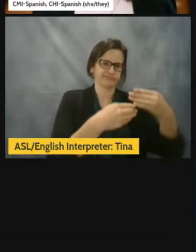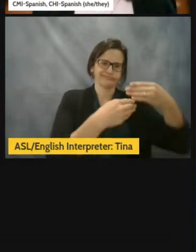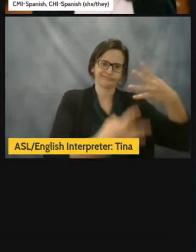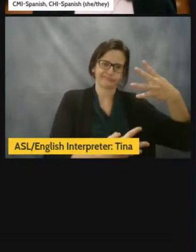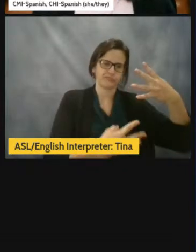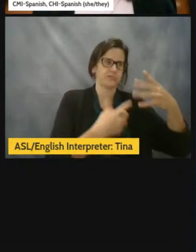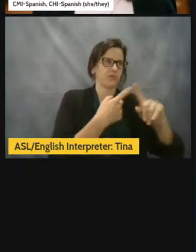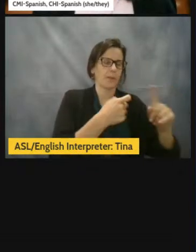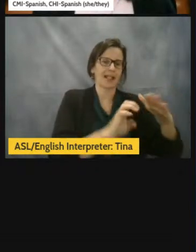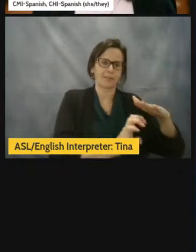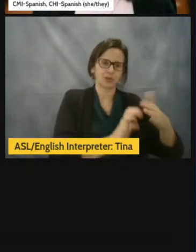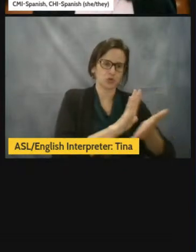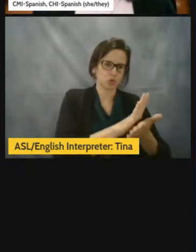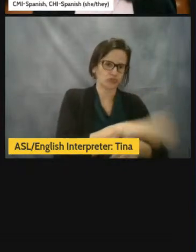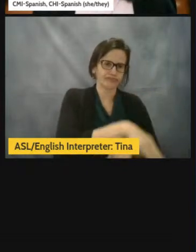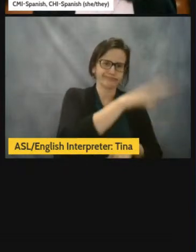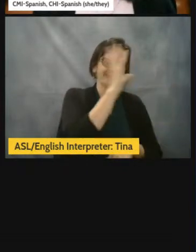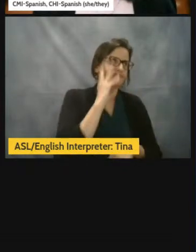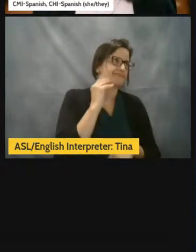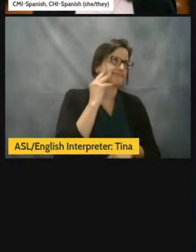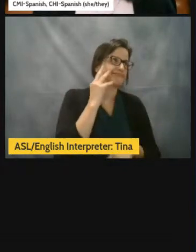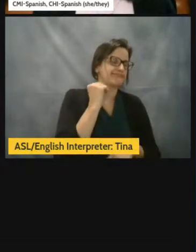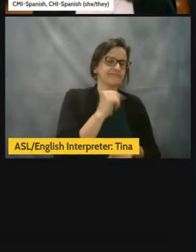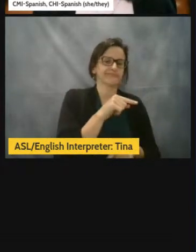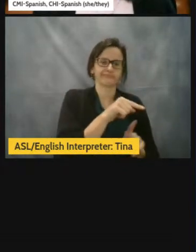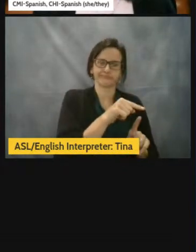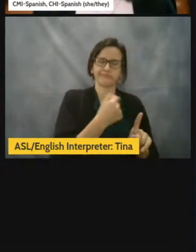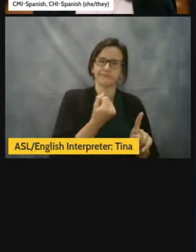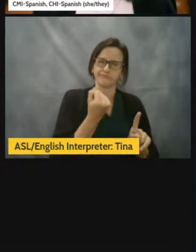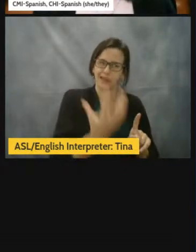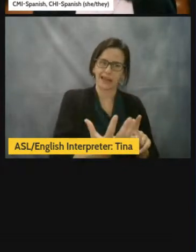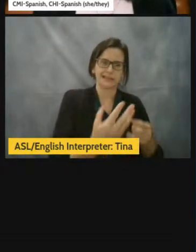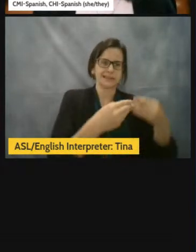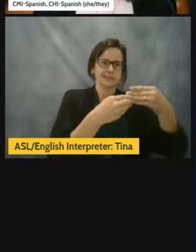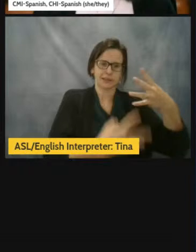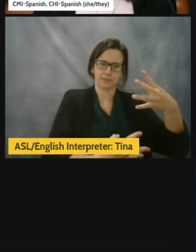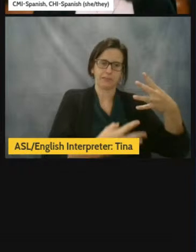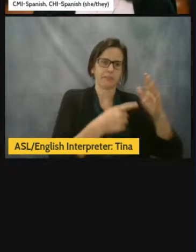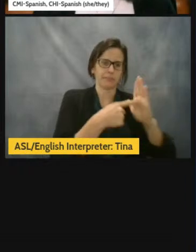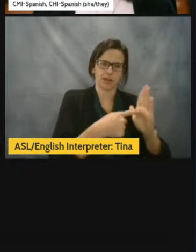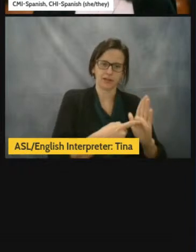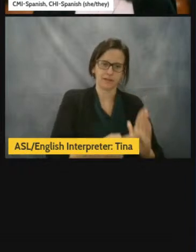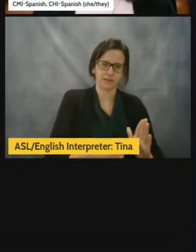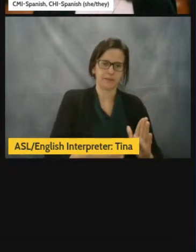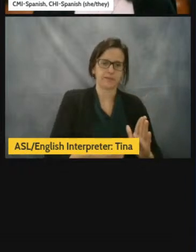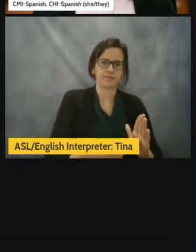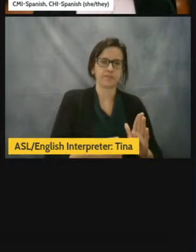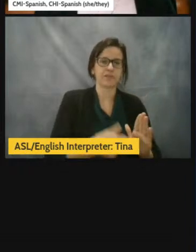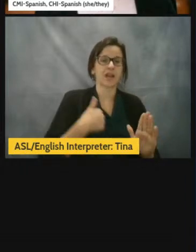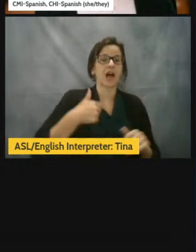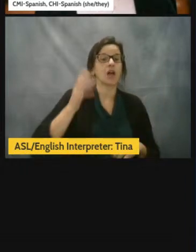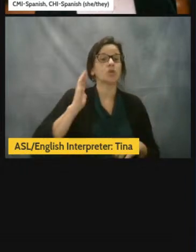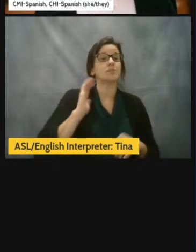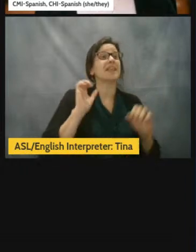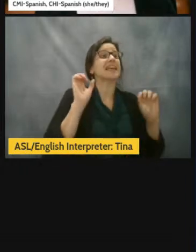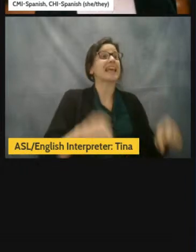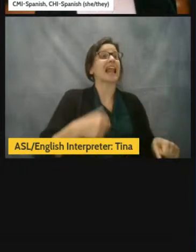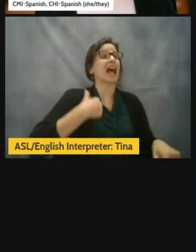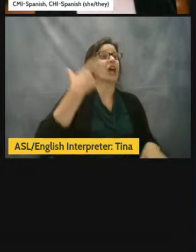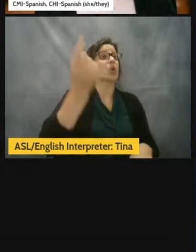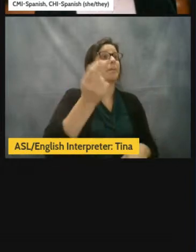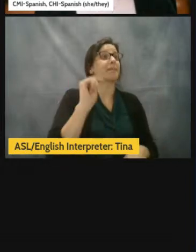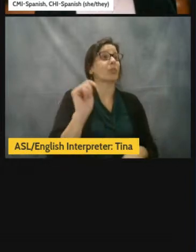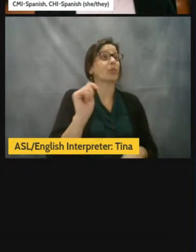So I used to, and some of you probably relate to this, I would ask, can I go to the